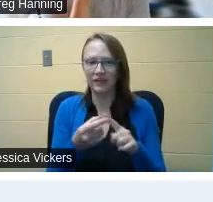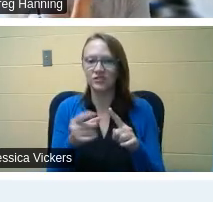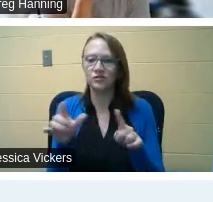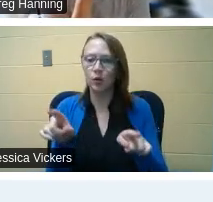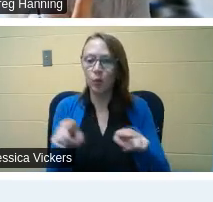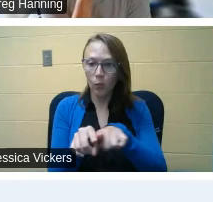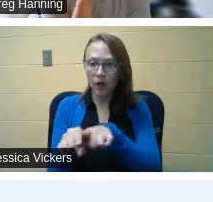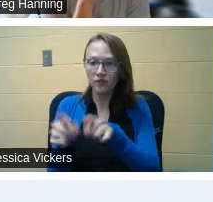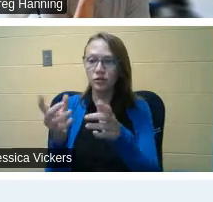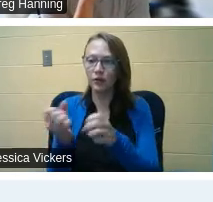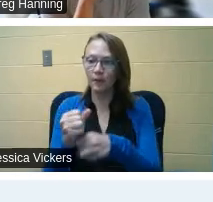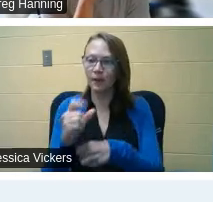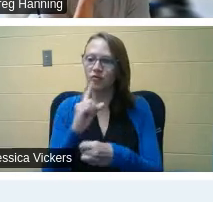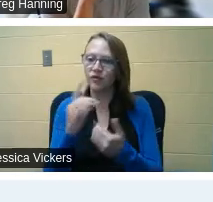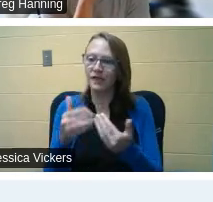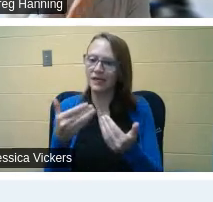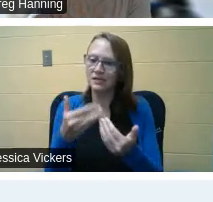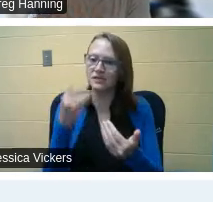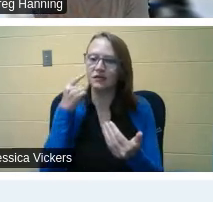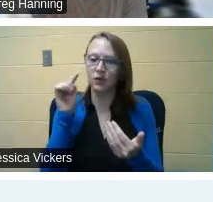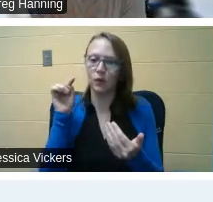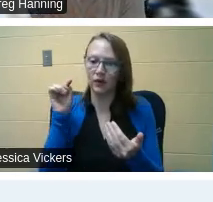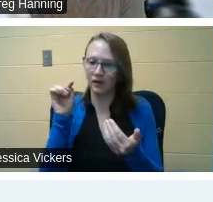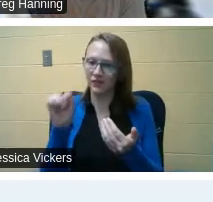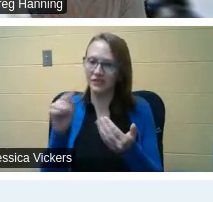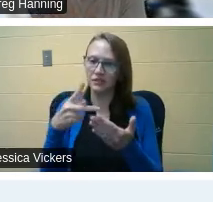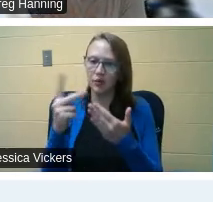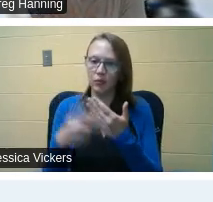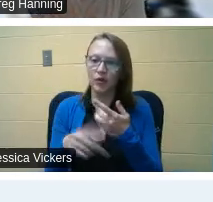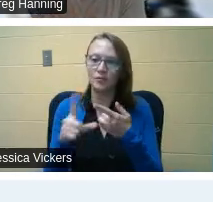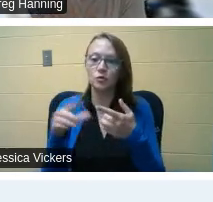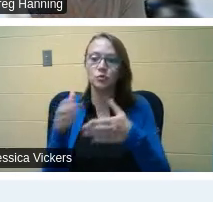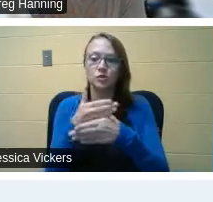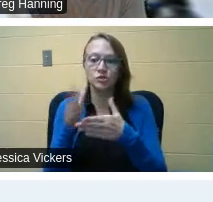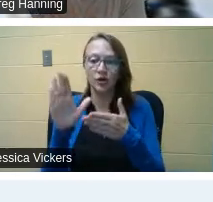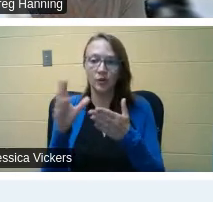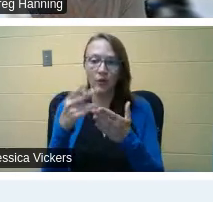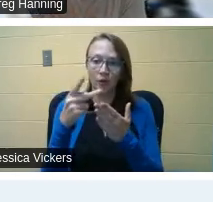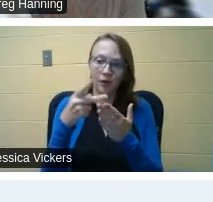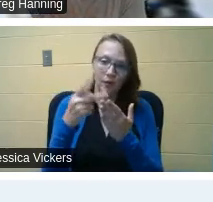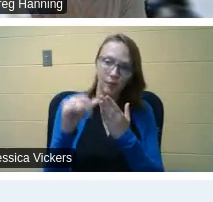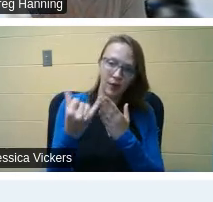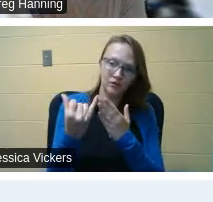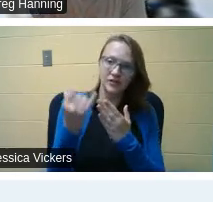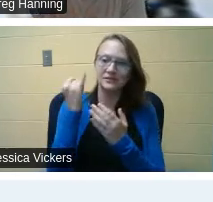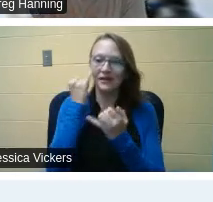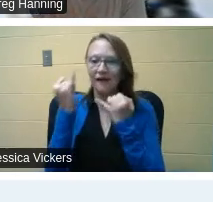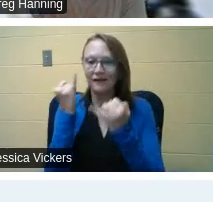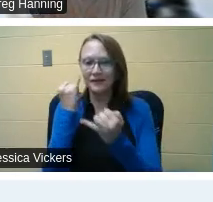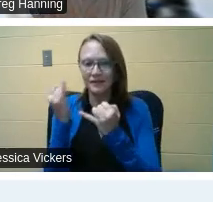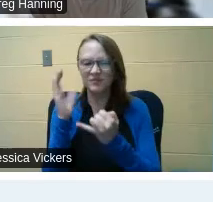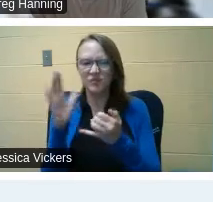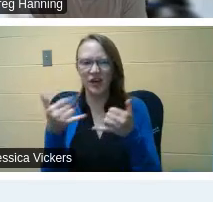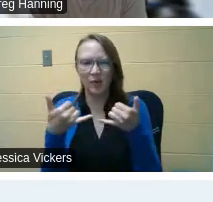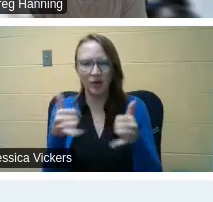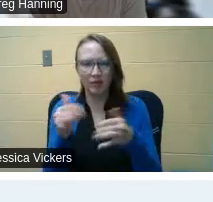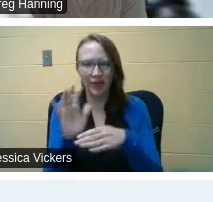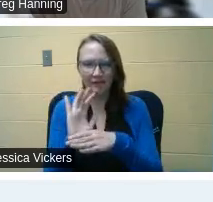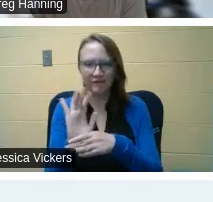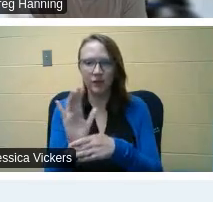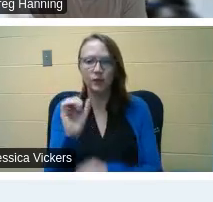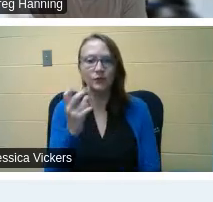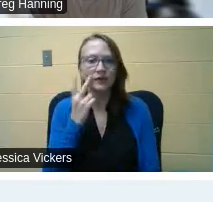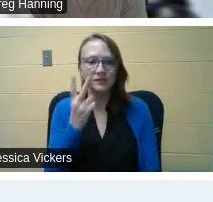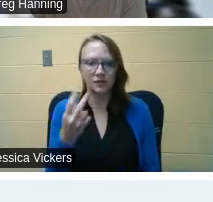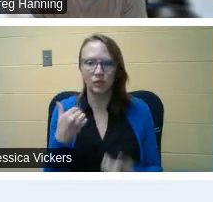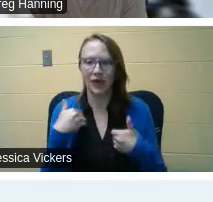from OctoStudio to be able to share your projects and your ideas. And so I played this video, and you can see that we have a